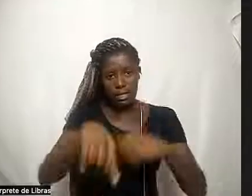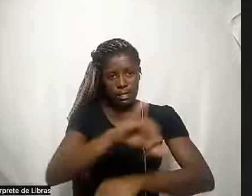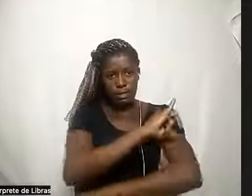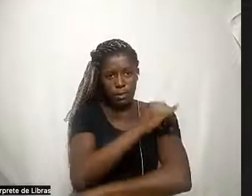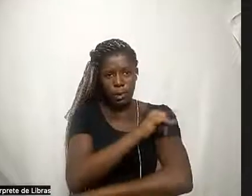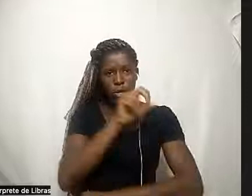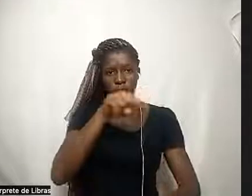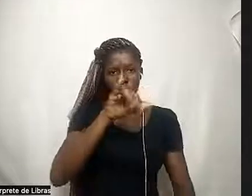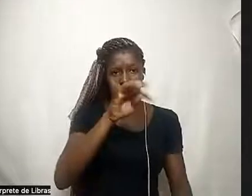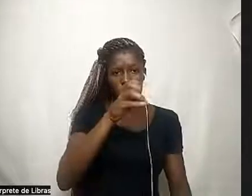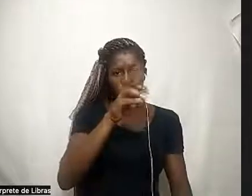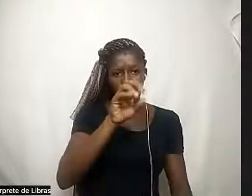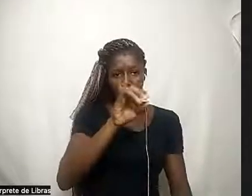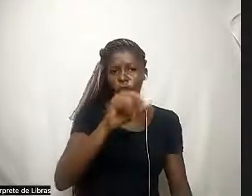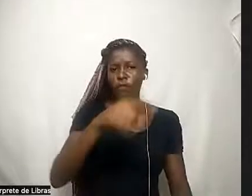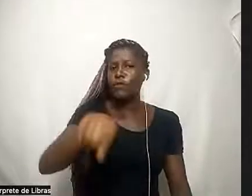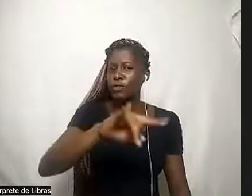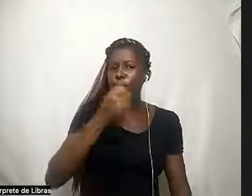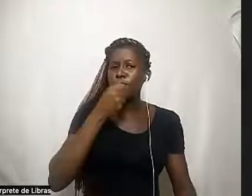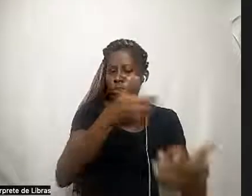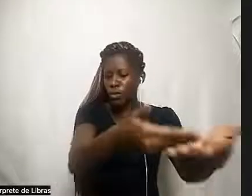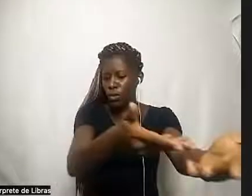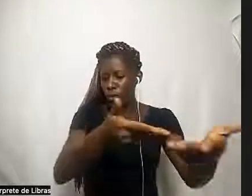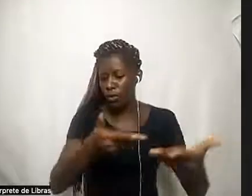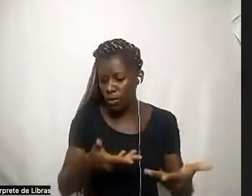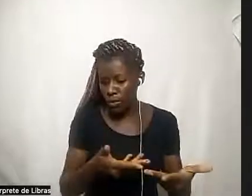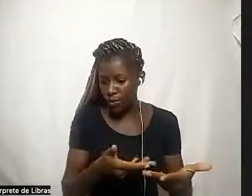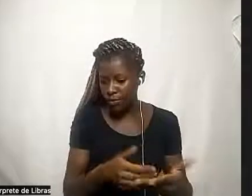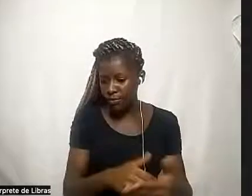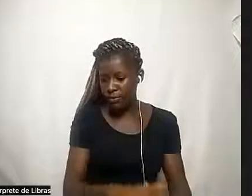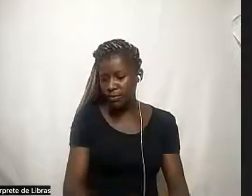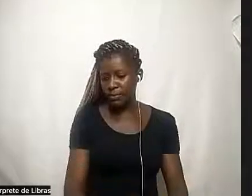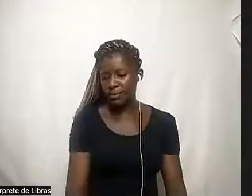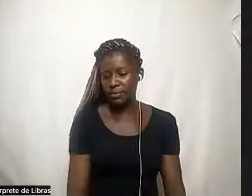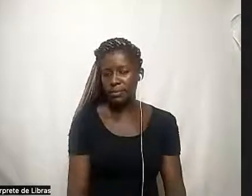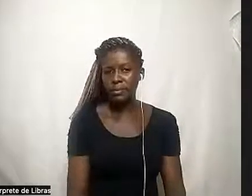environmental seminar in Niterói, and I'd like to invite you all. Thank you, Gregório.